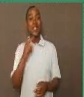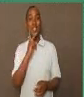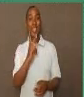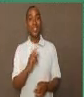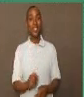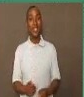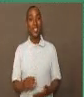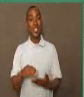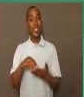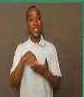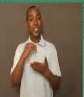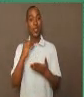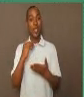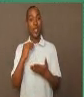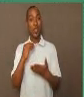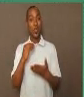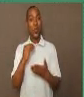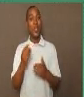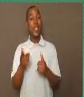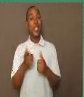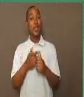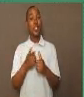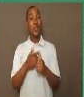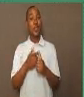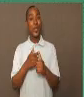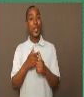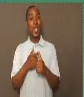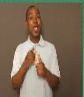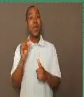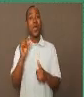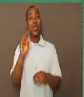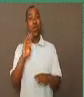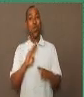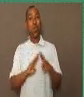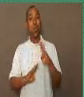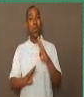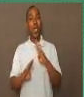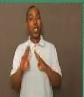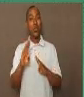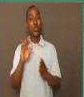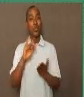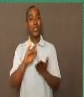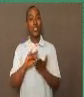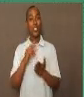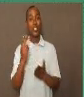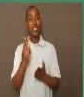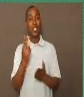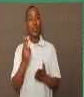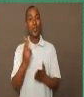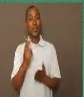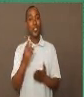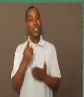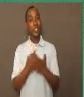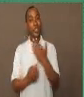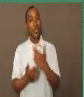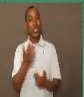We learned that it was the first use of microbiology in medicine, and that it